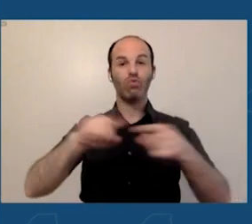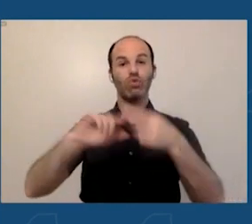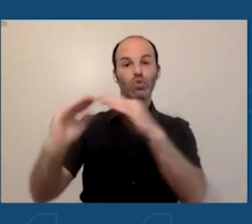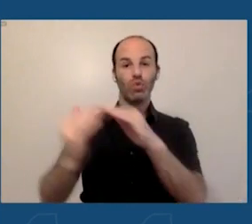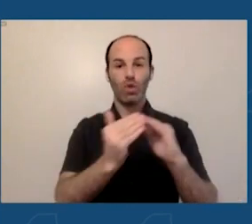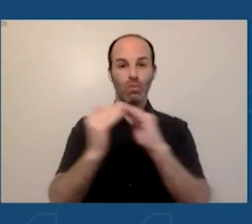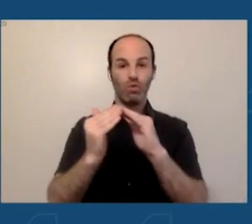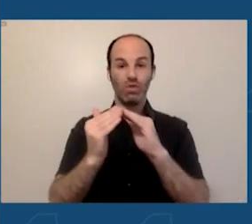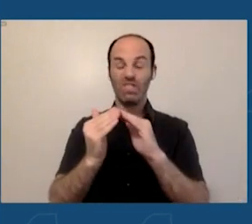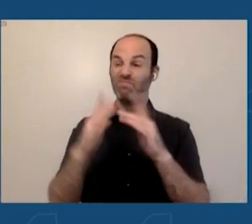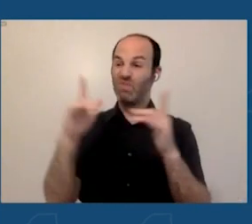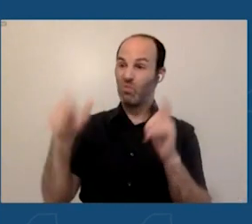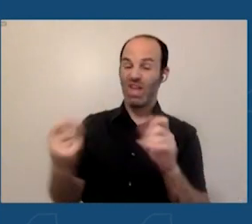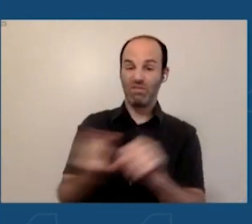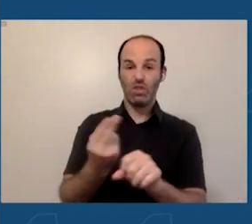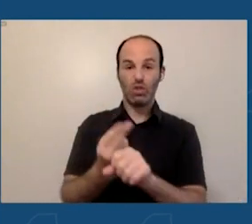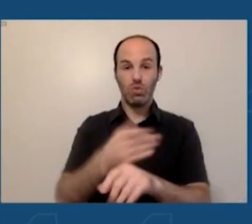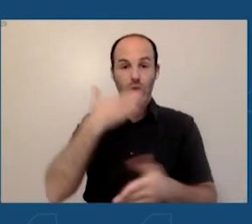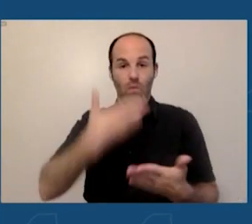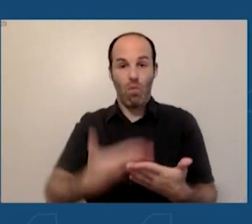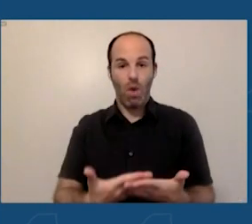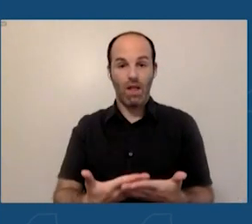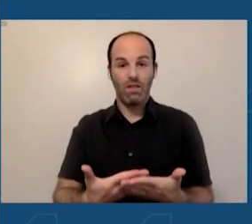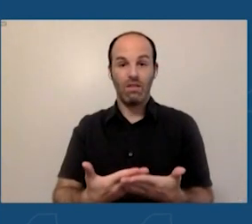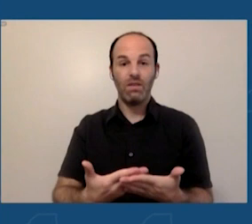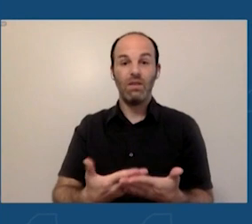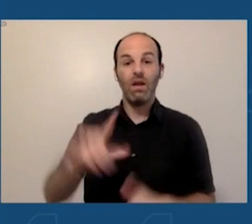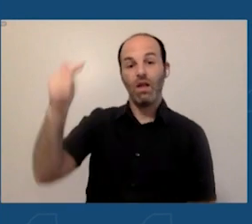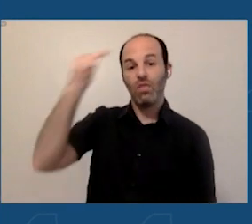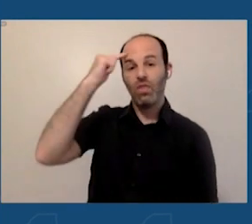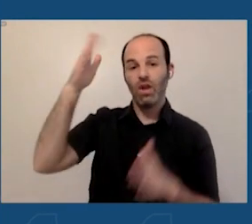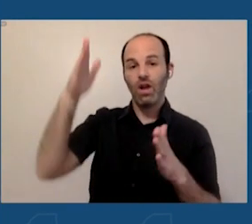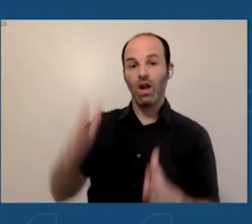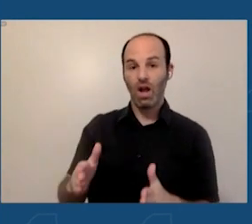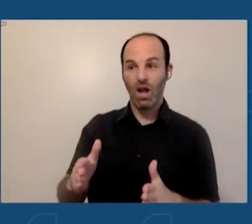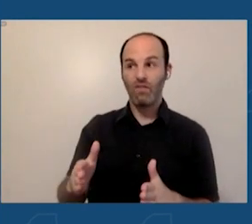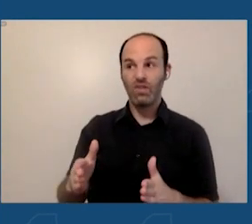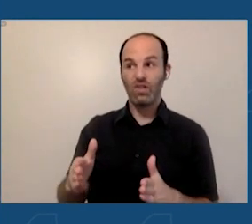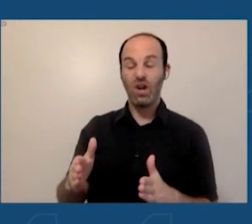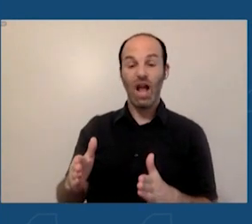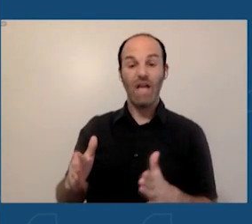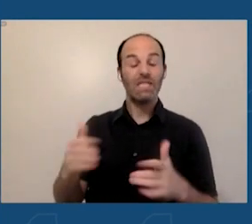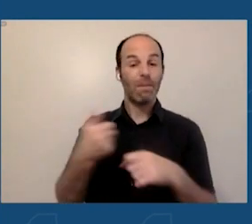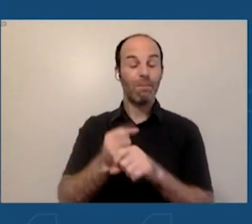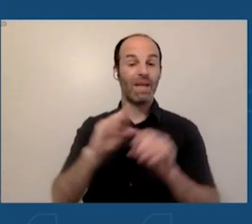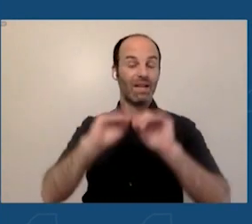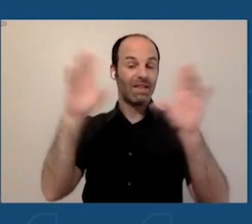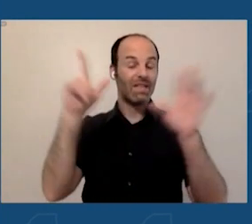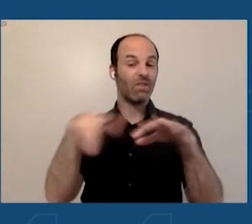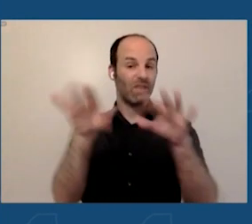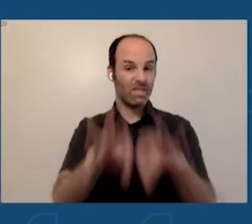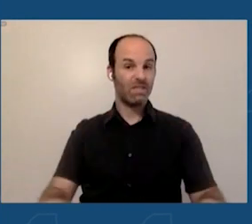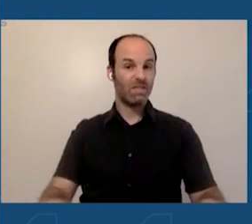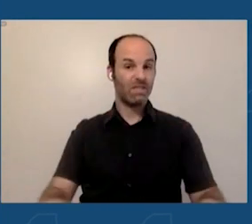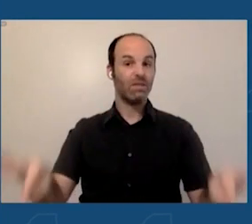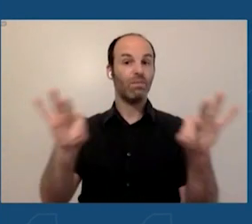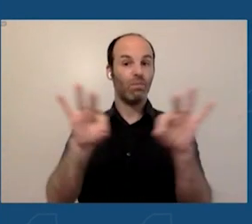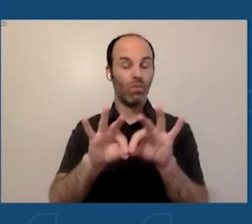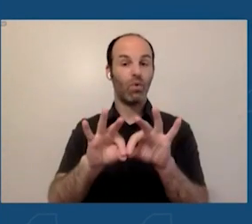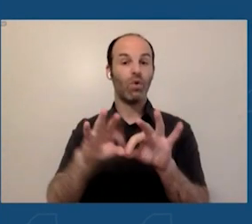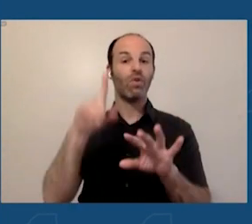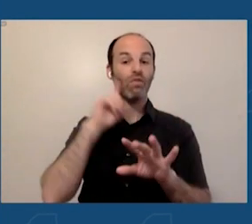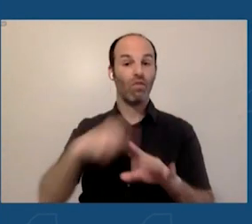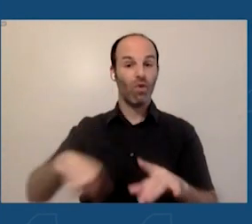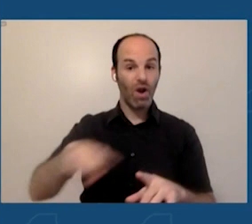governor has surely put this forward. This is important for us to rebound as a